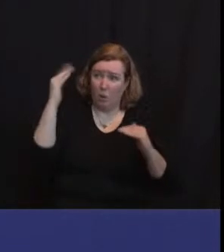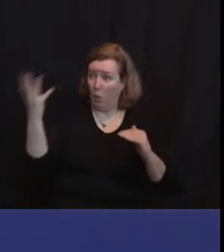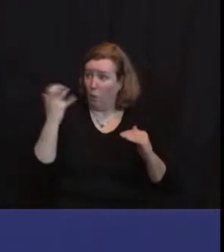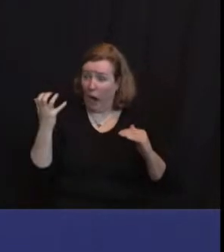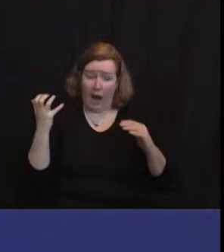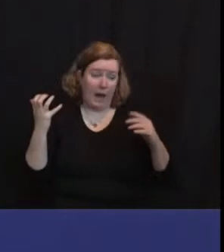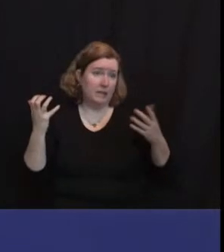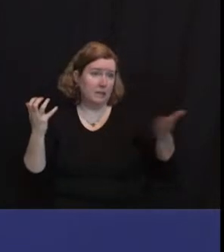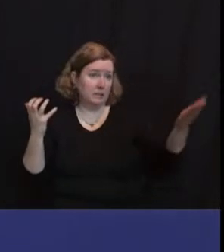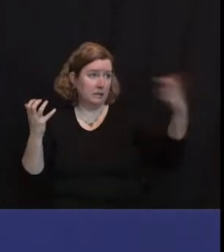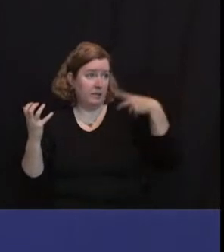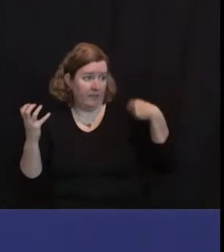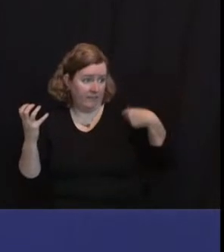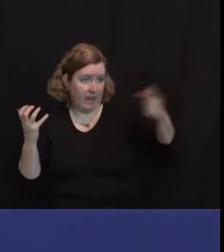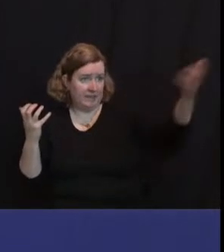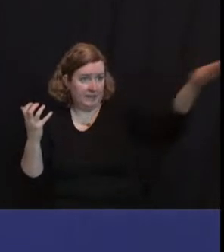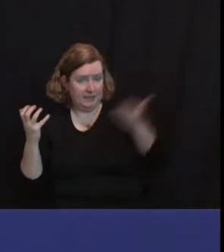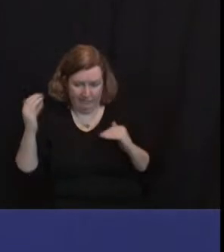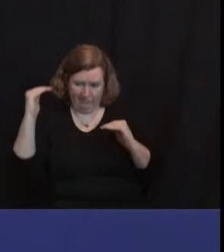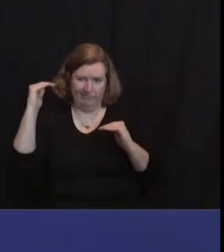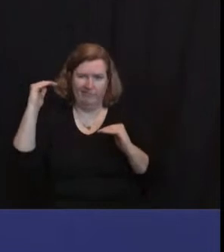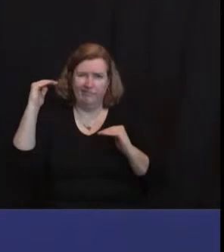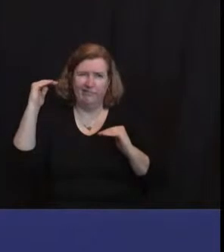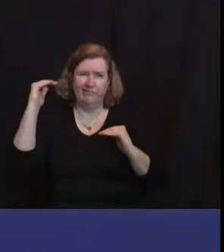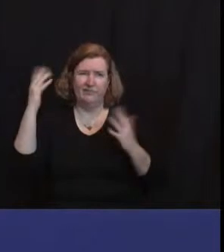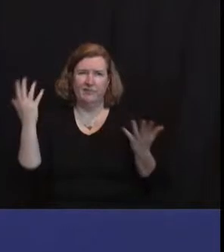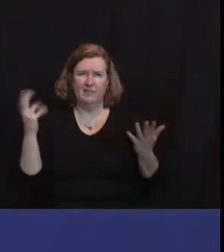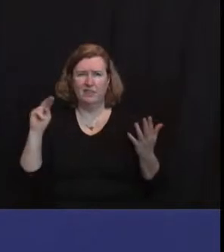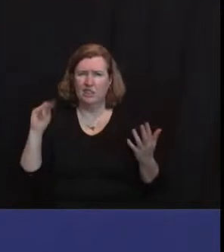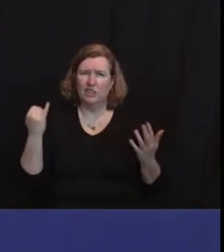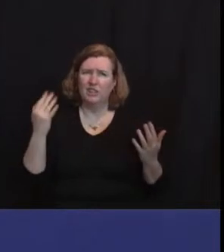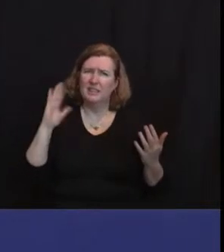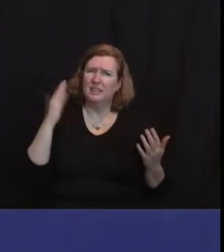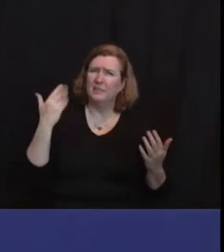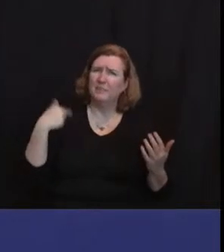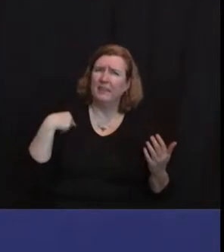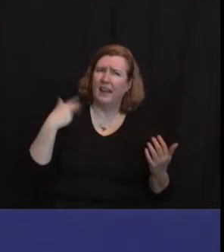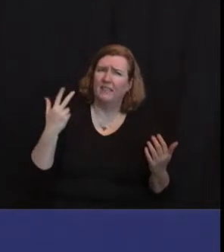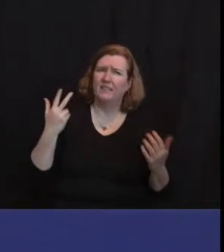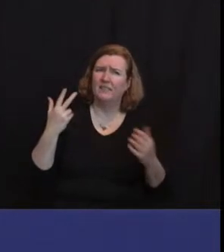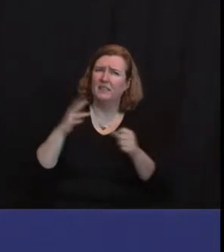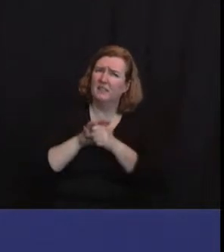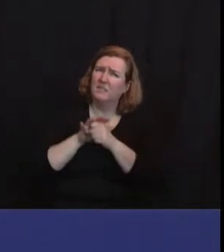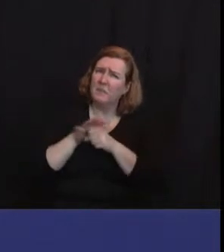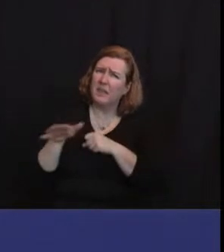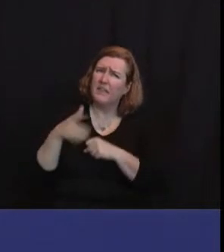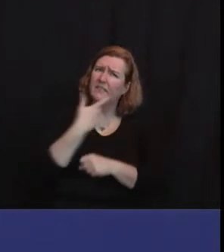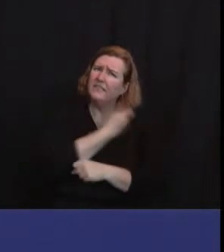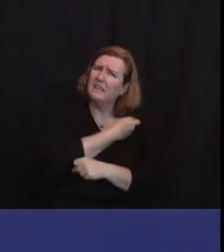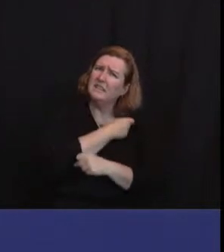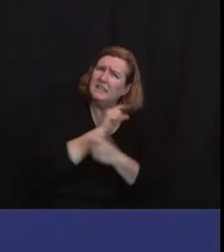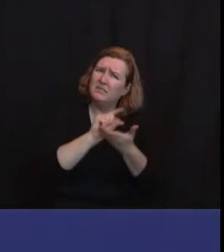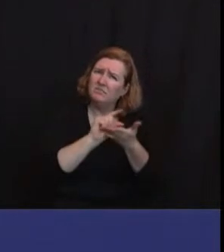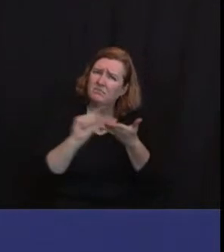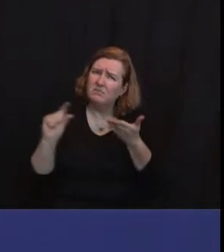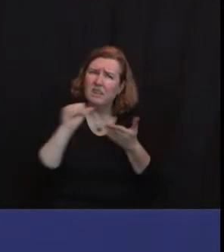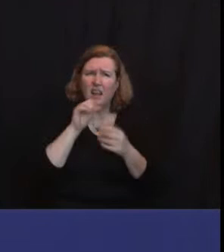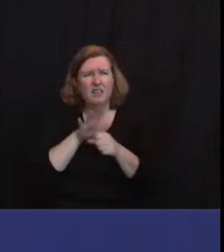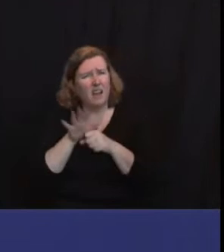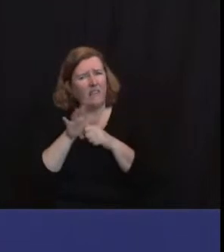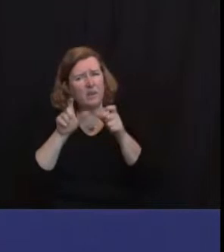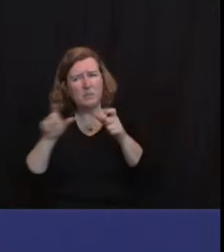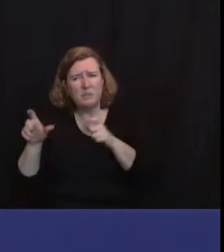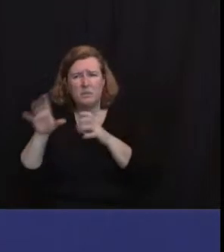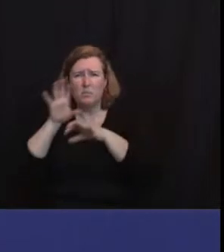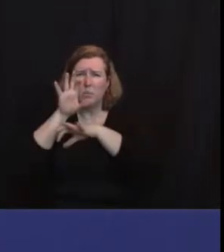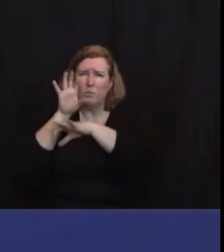that there's the 2 megasites in South Jersey have a much larger supply than it looks like the demand is there. What about that shifting to